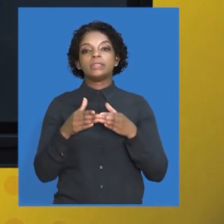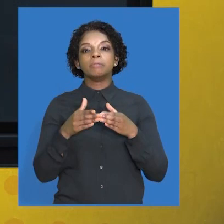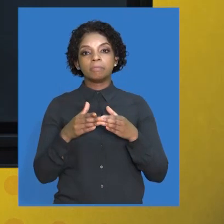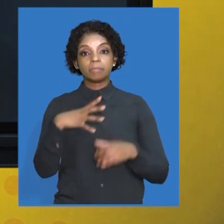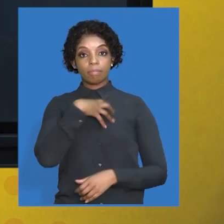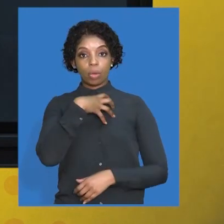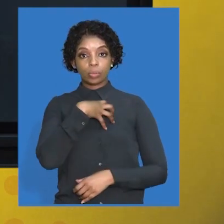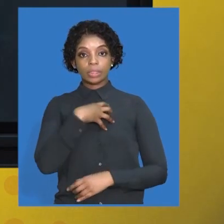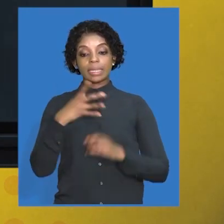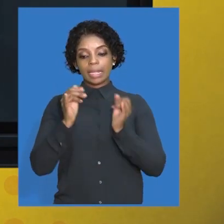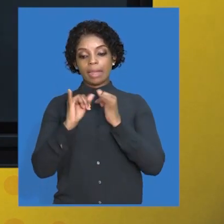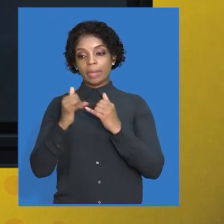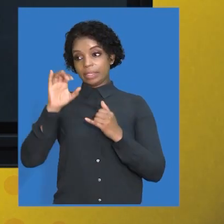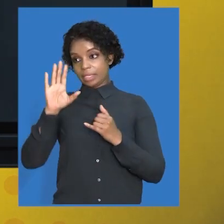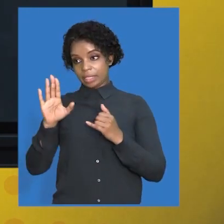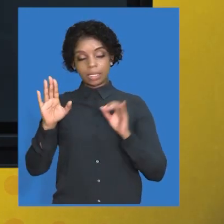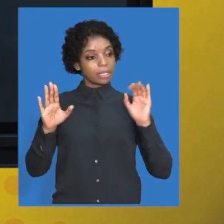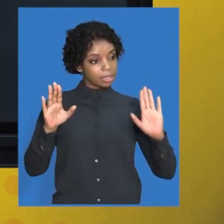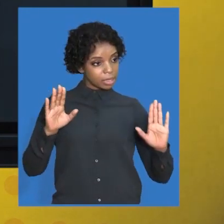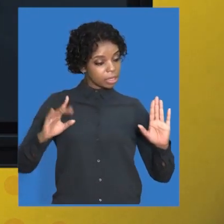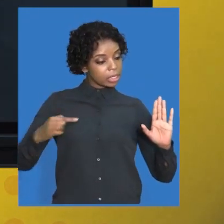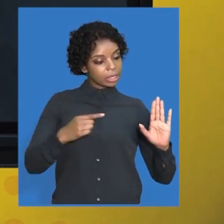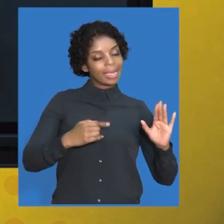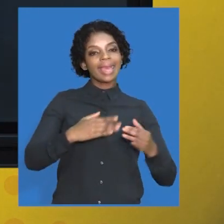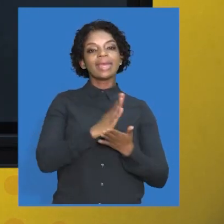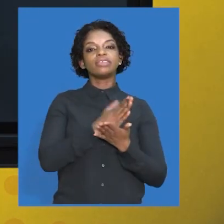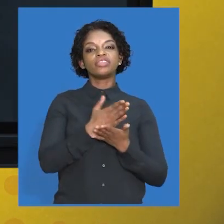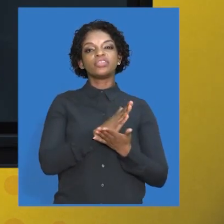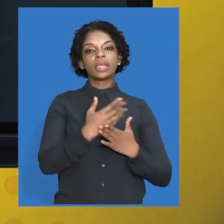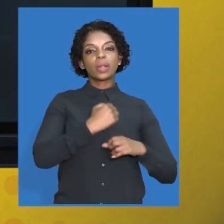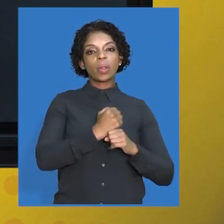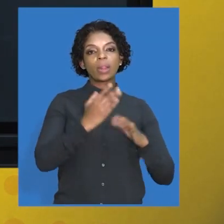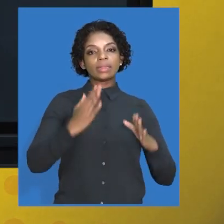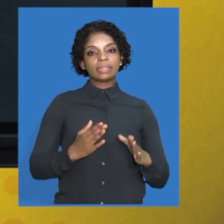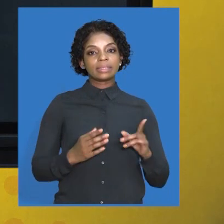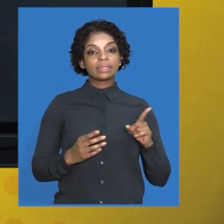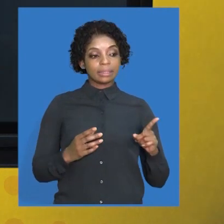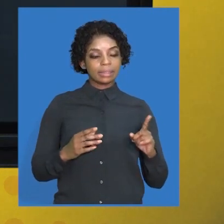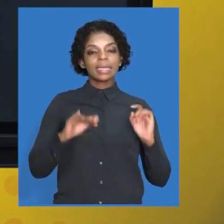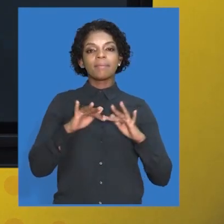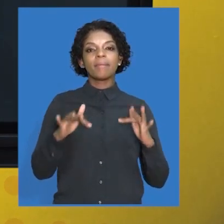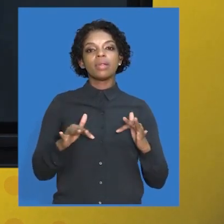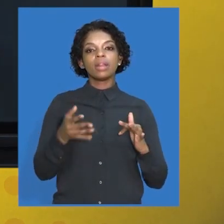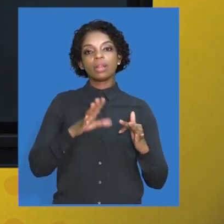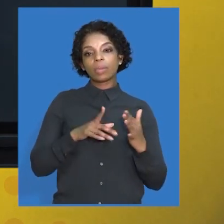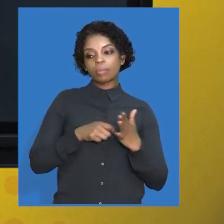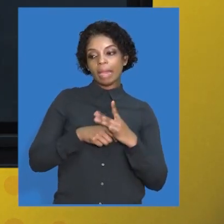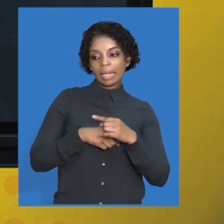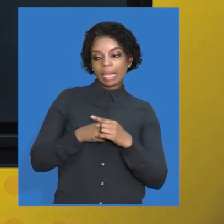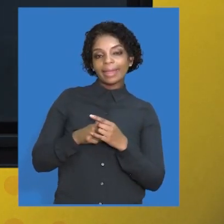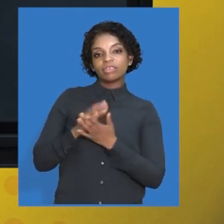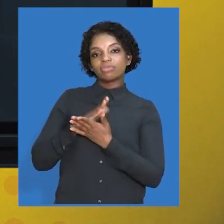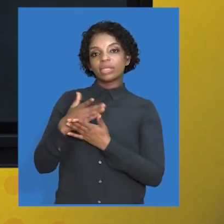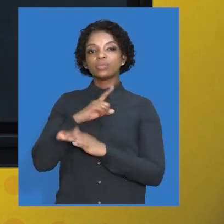as different entities. So people want to invest in those businesses because no matter what happens in